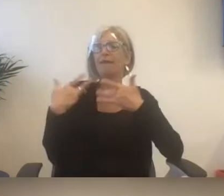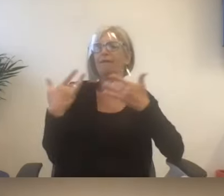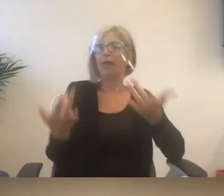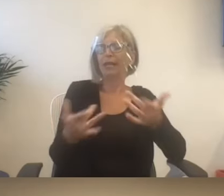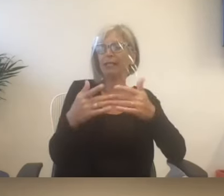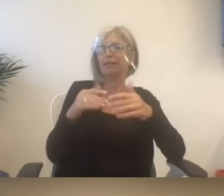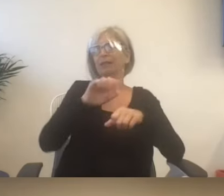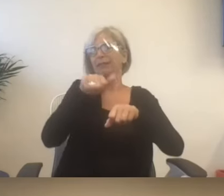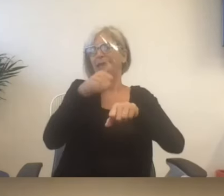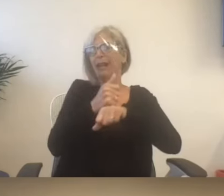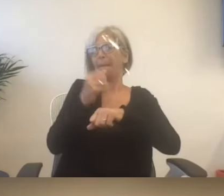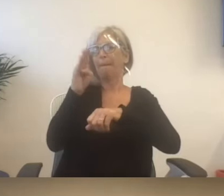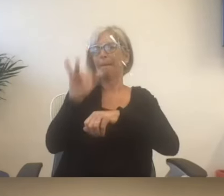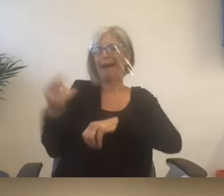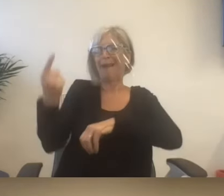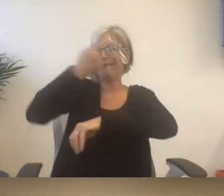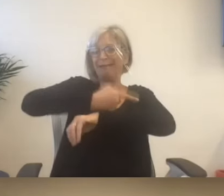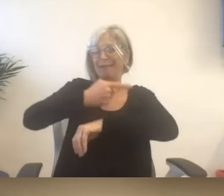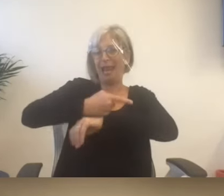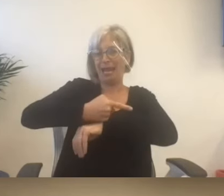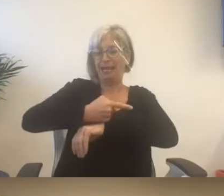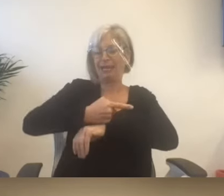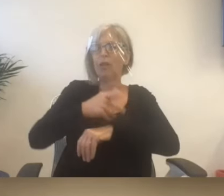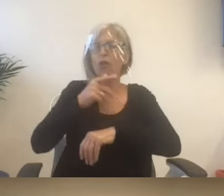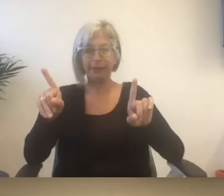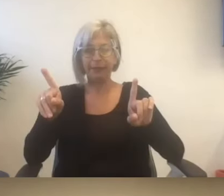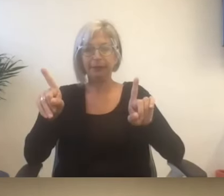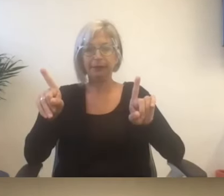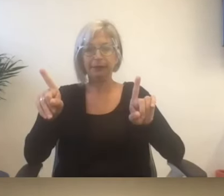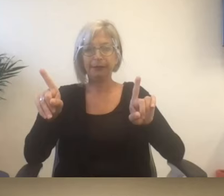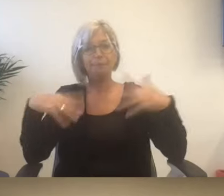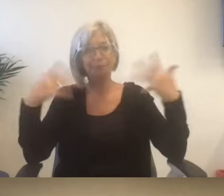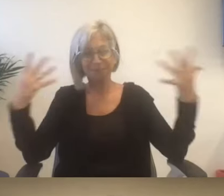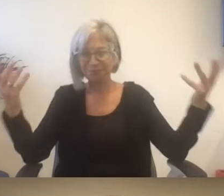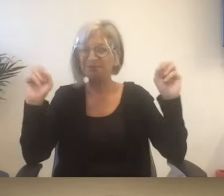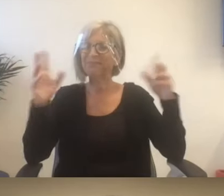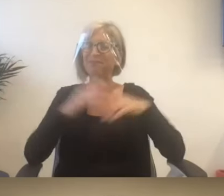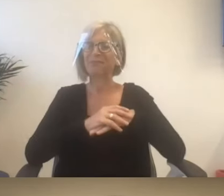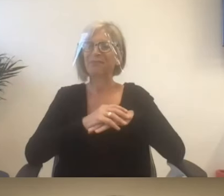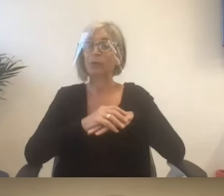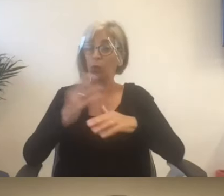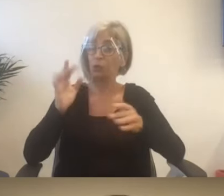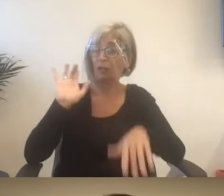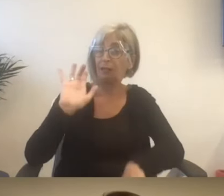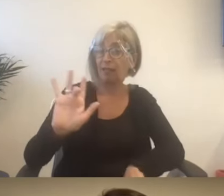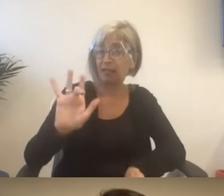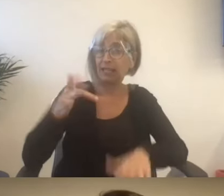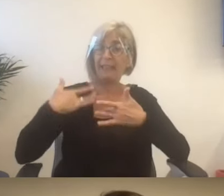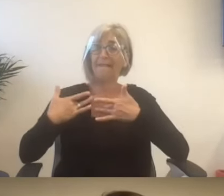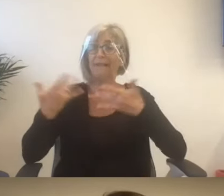ordered by date, and then you can see where they're at and who is hosting them. So we can just go in and click an